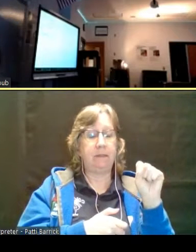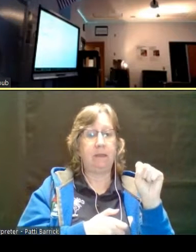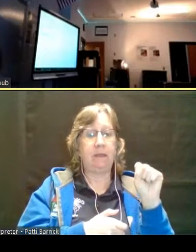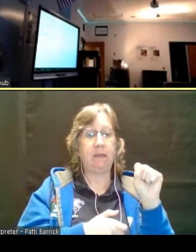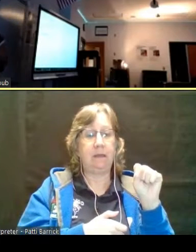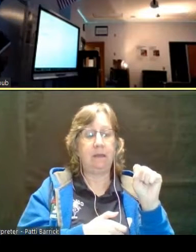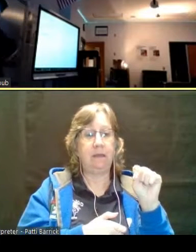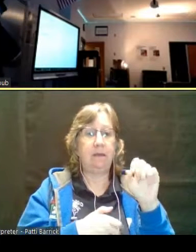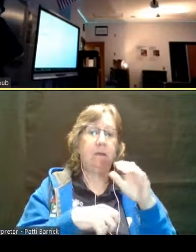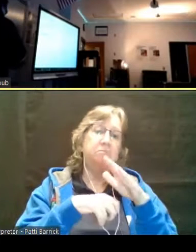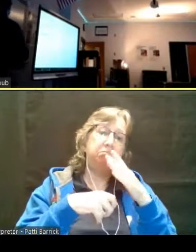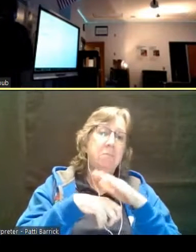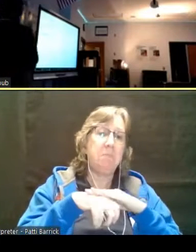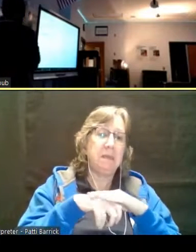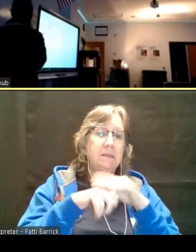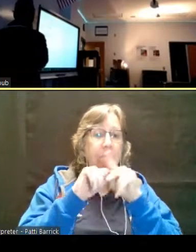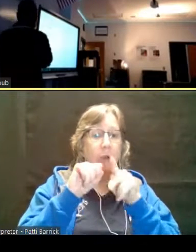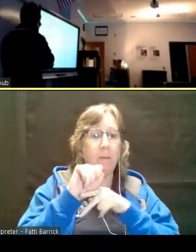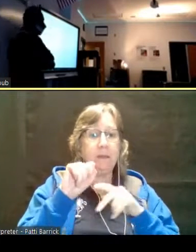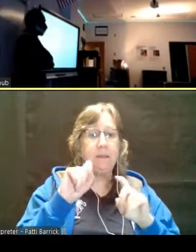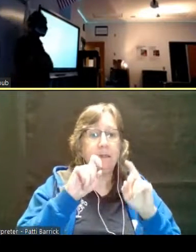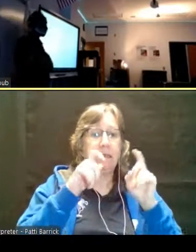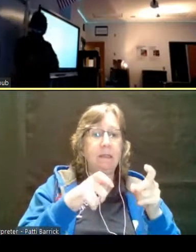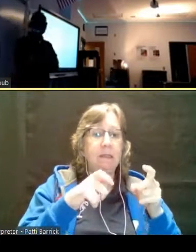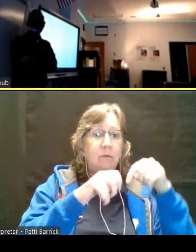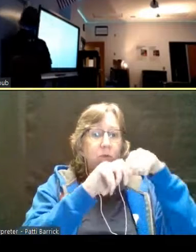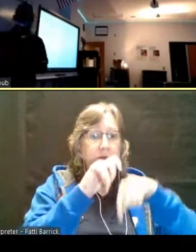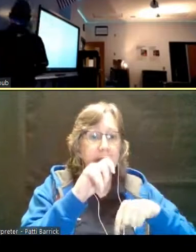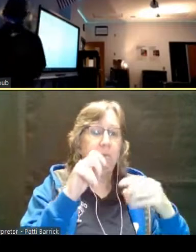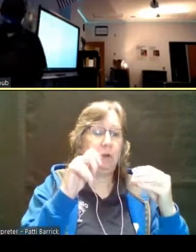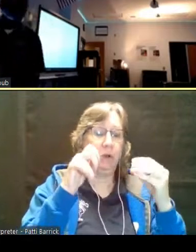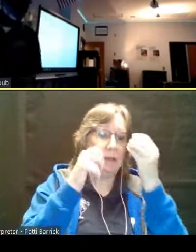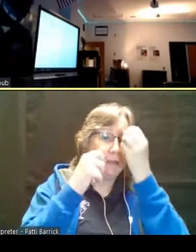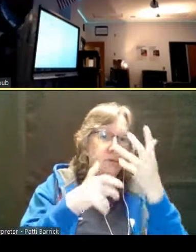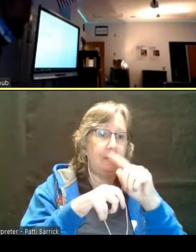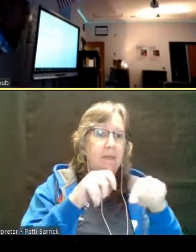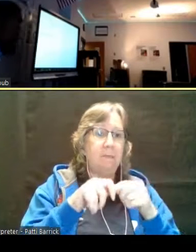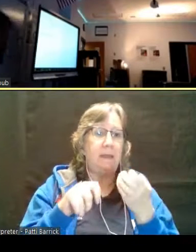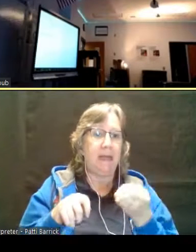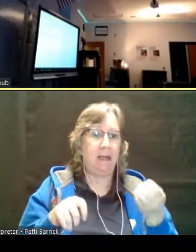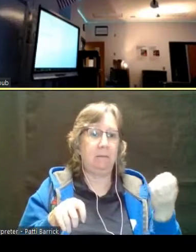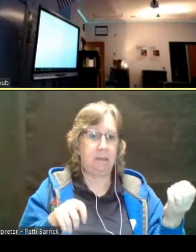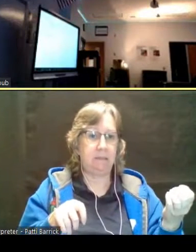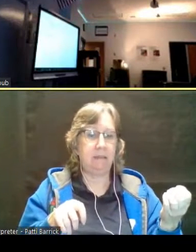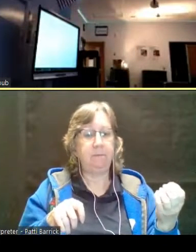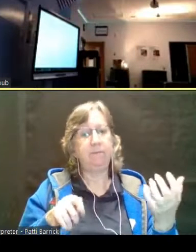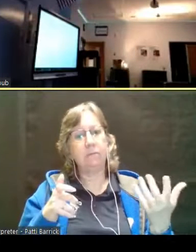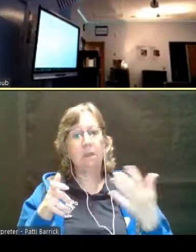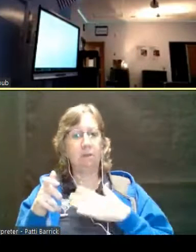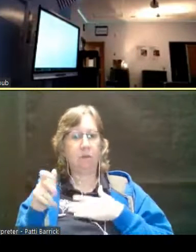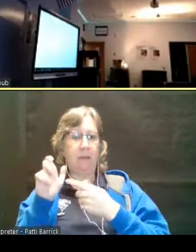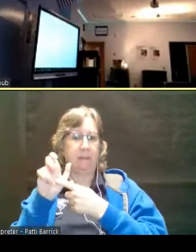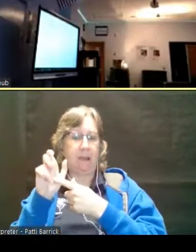right, are basically properties that give you additional information about the elements. So here's an example. So I'm going to